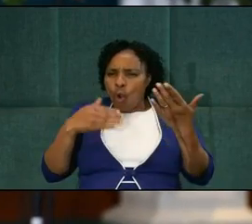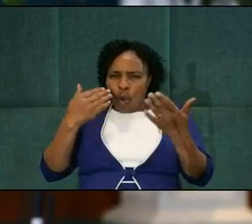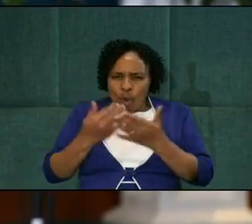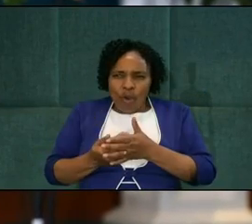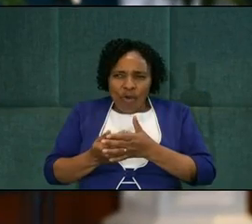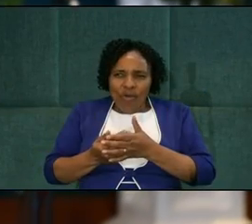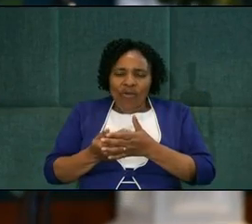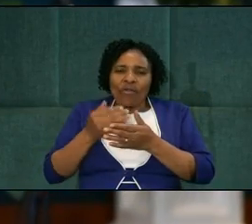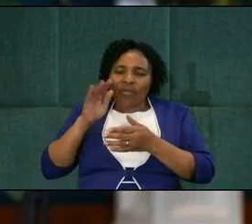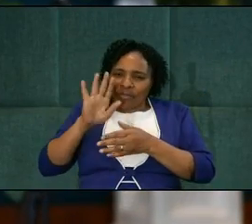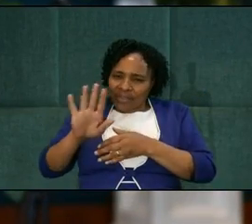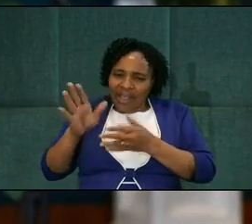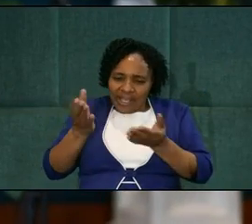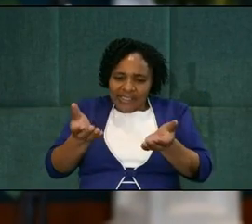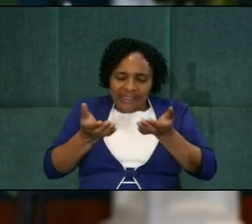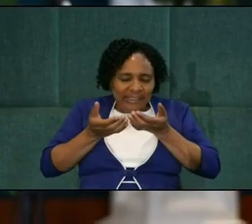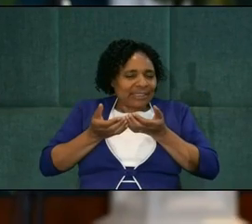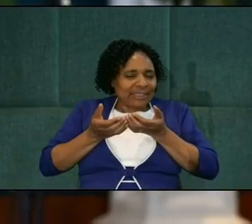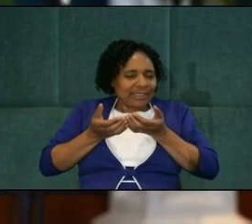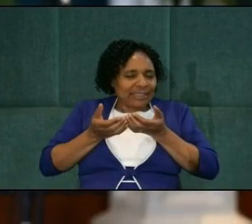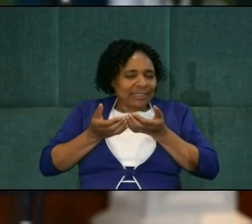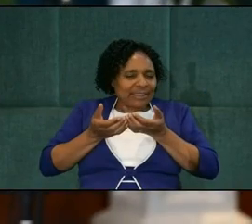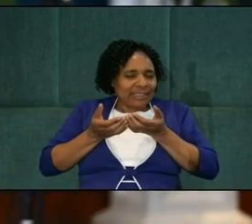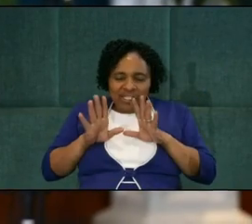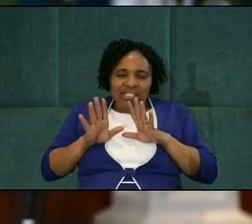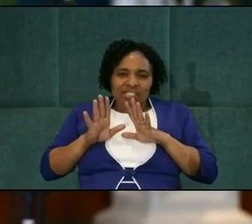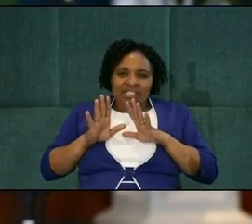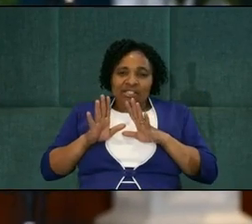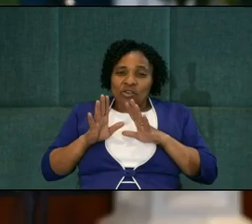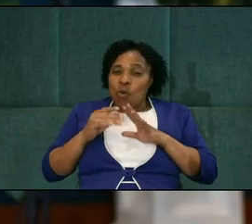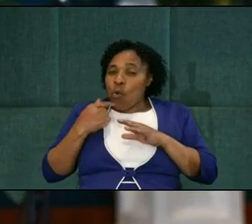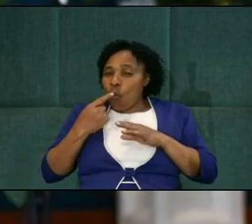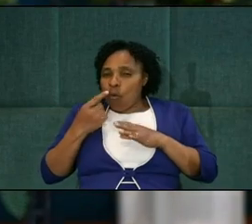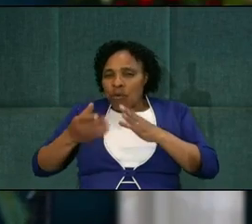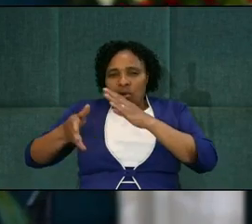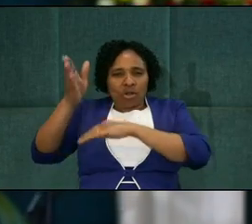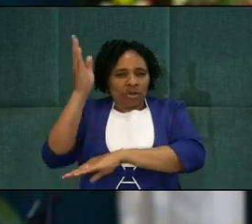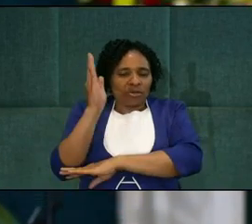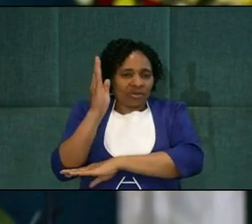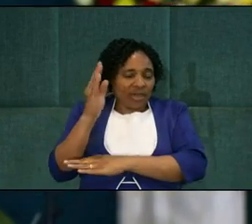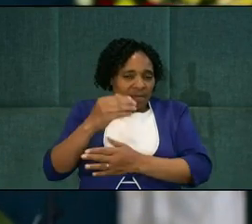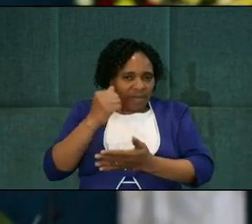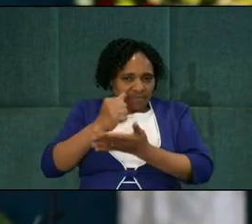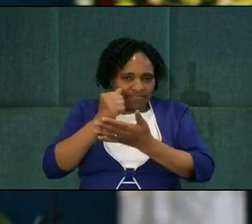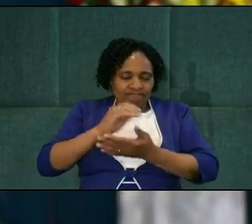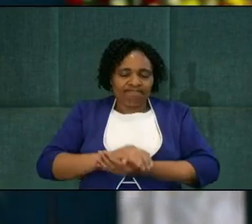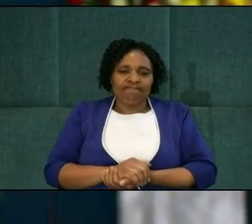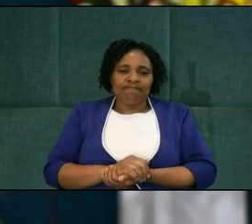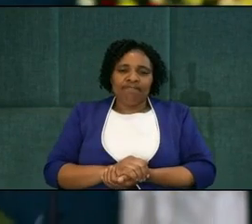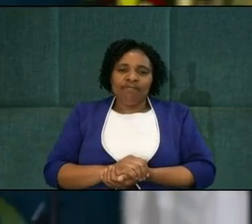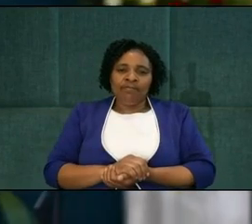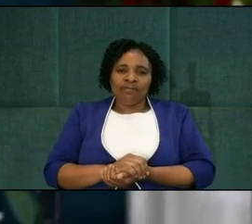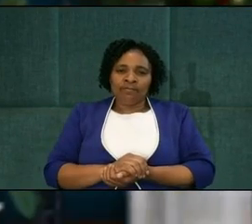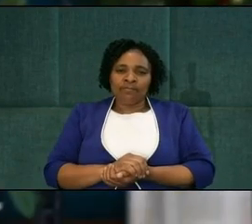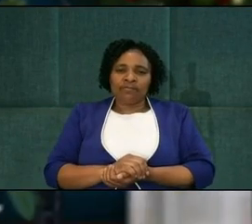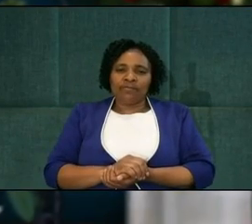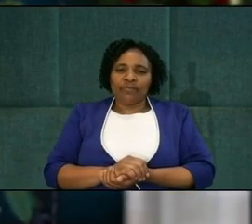needs were taken care of by God. Amen?